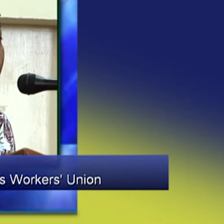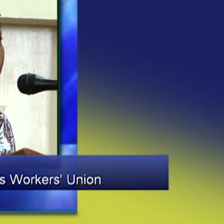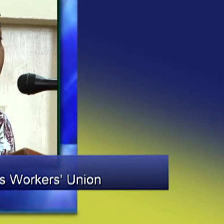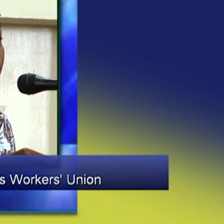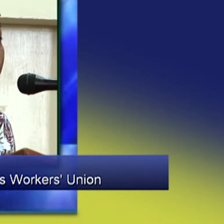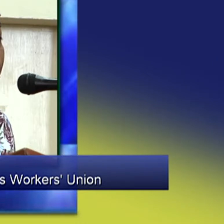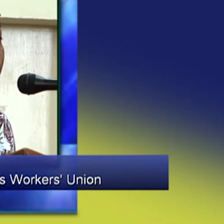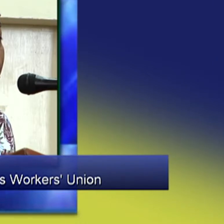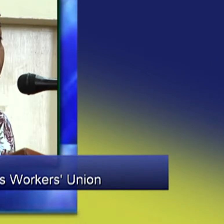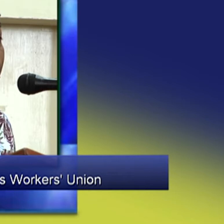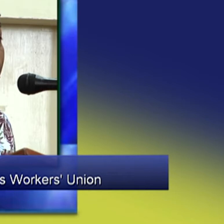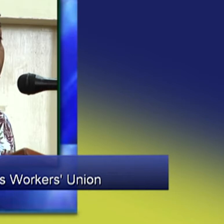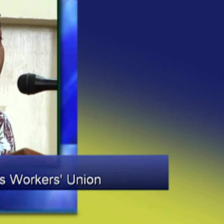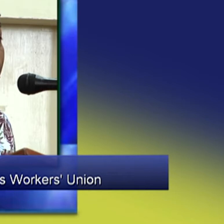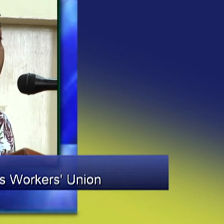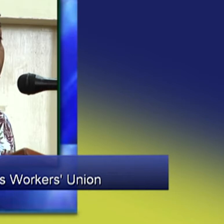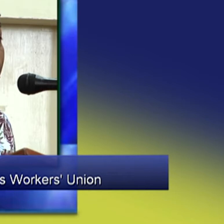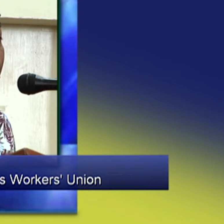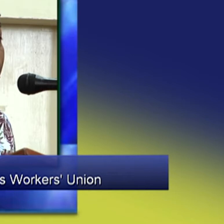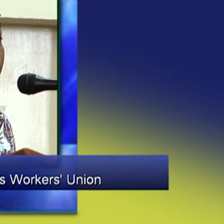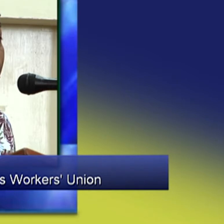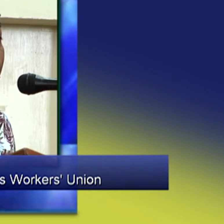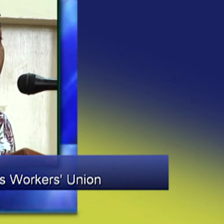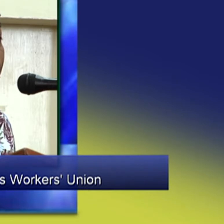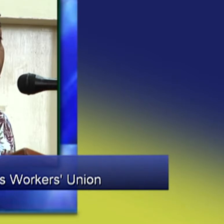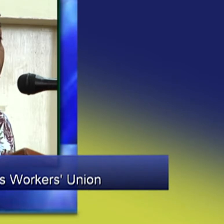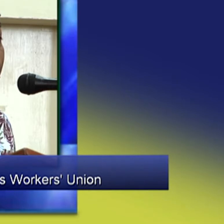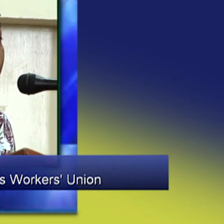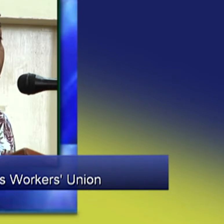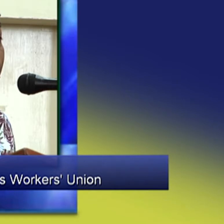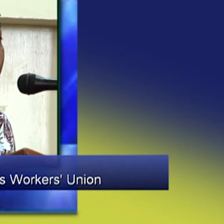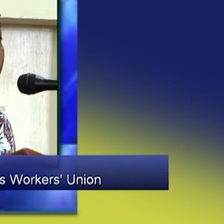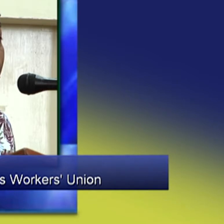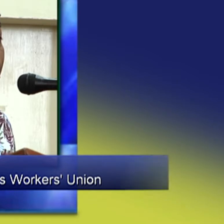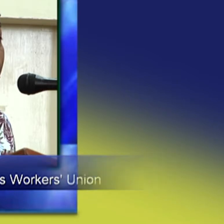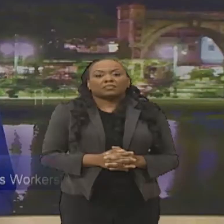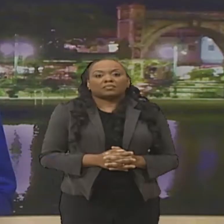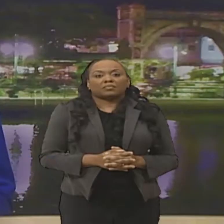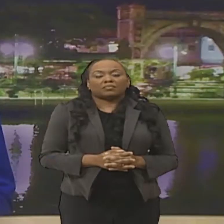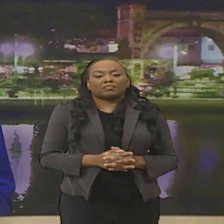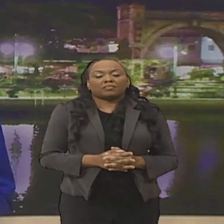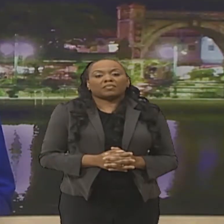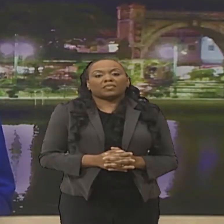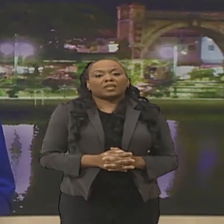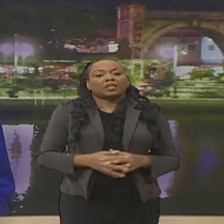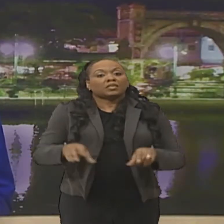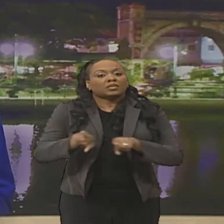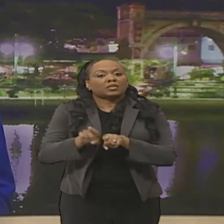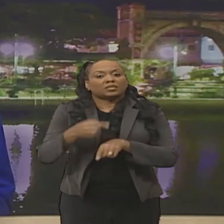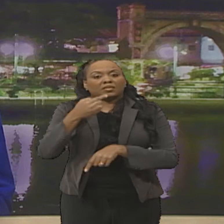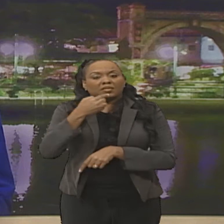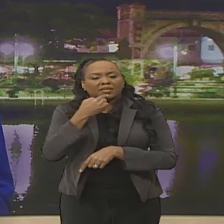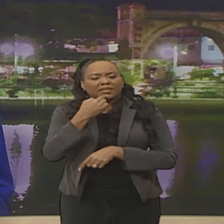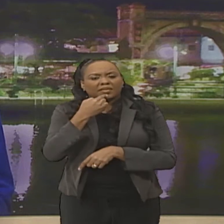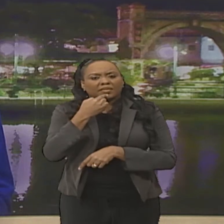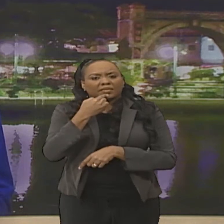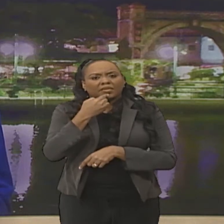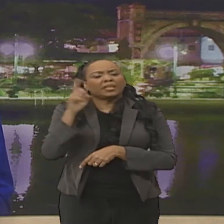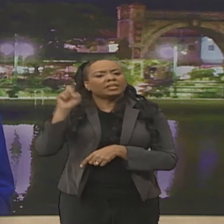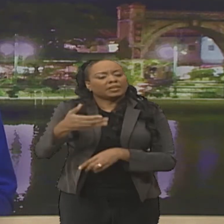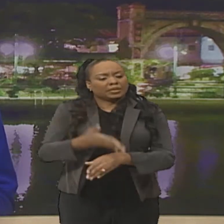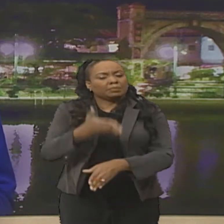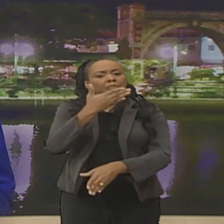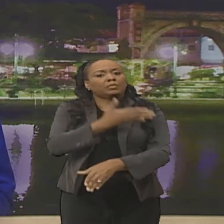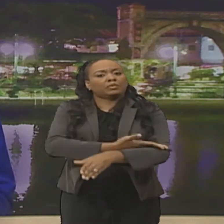enterprises engaging with the respective unions involved. Senator Moore says there needs to be better